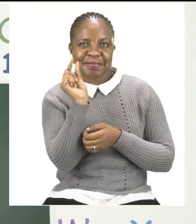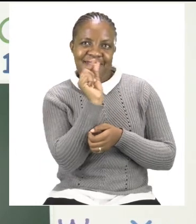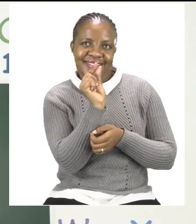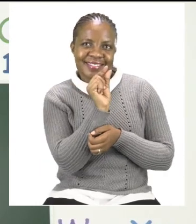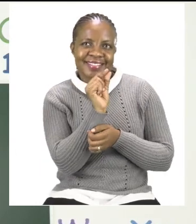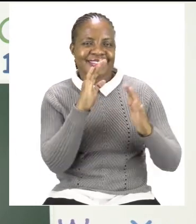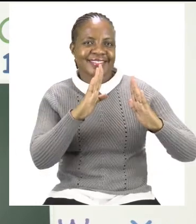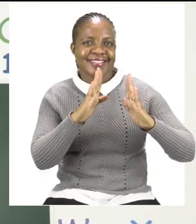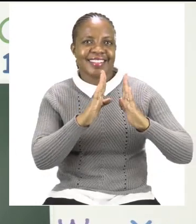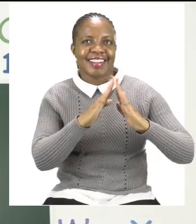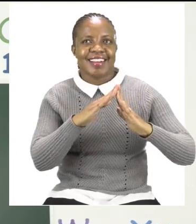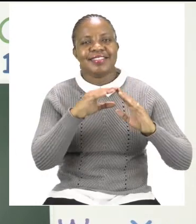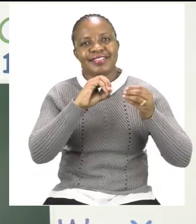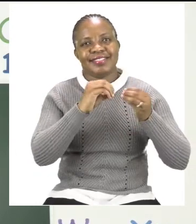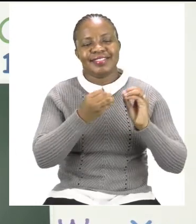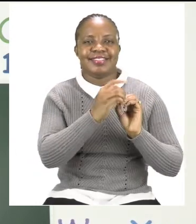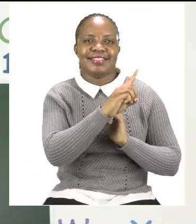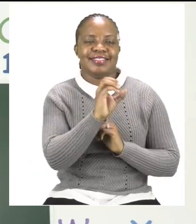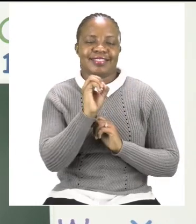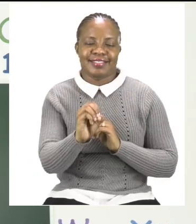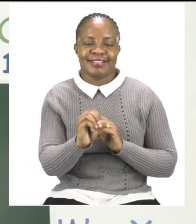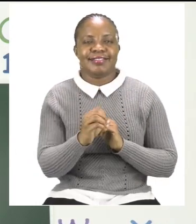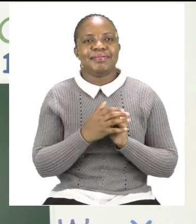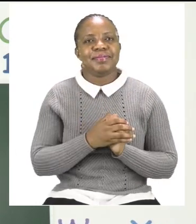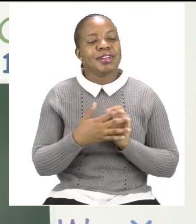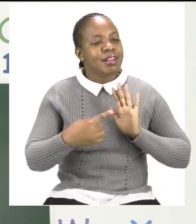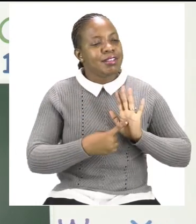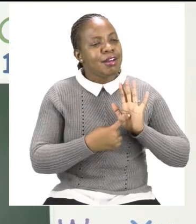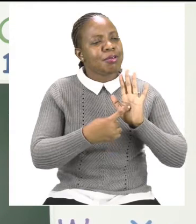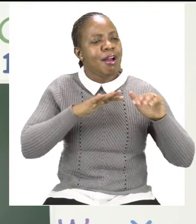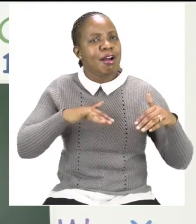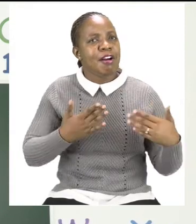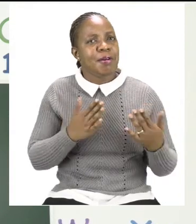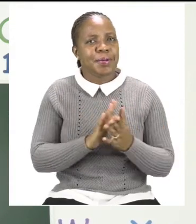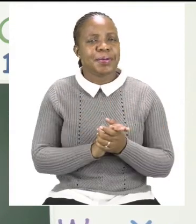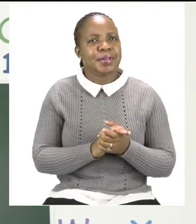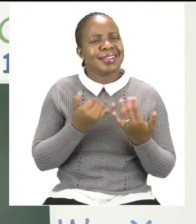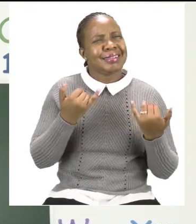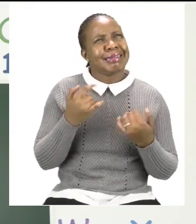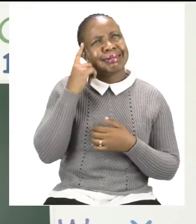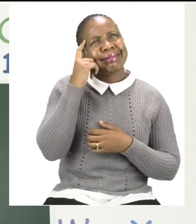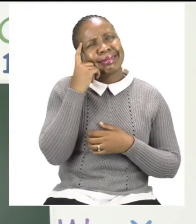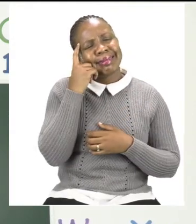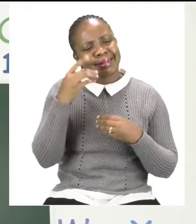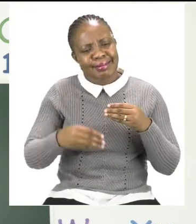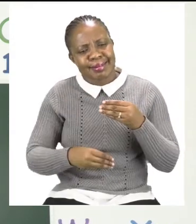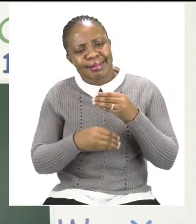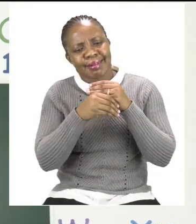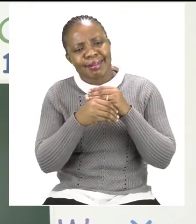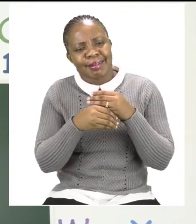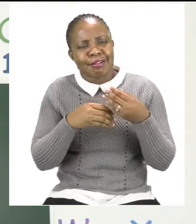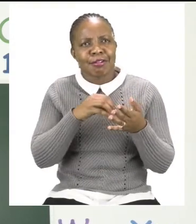to do. Instead of us trying to figure out by adding and subtracting, we are going to use what is